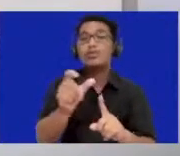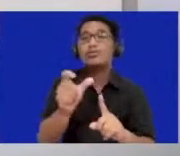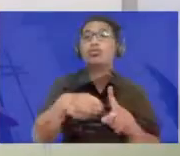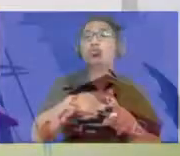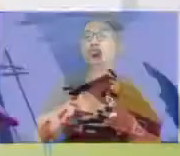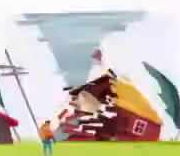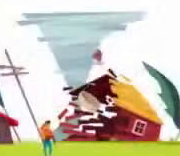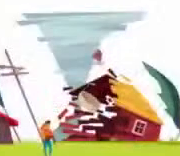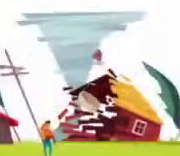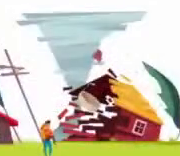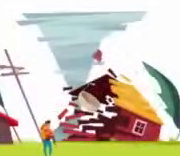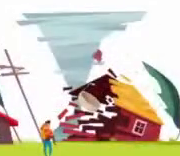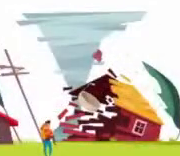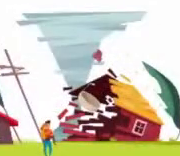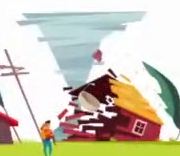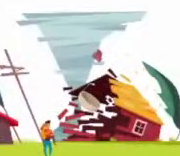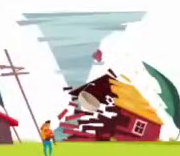camera.